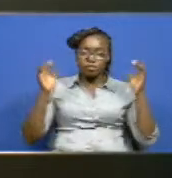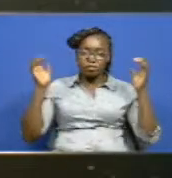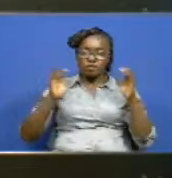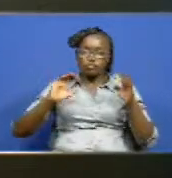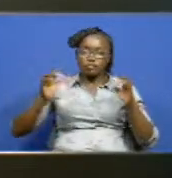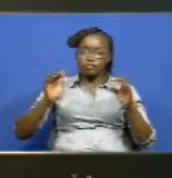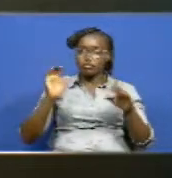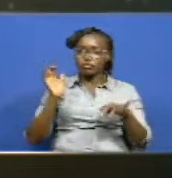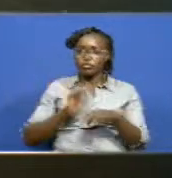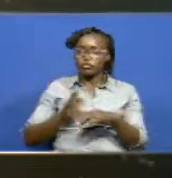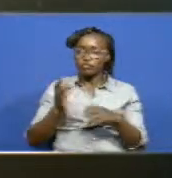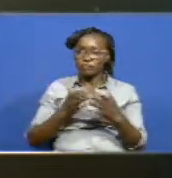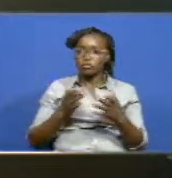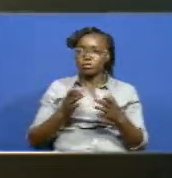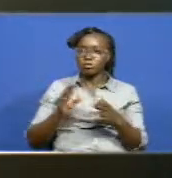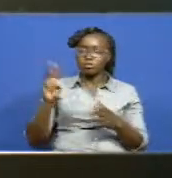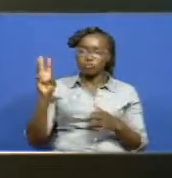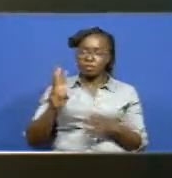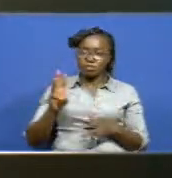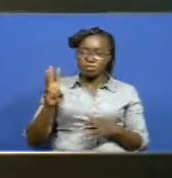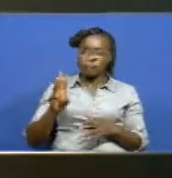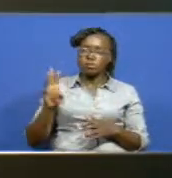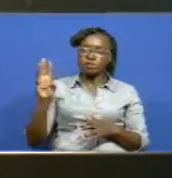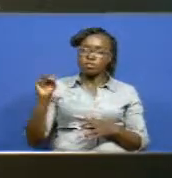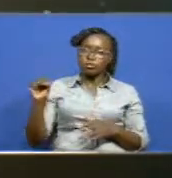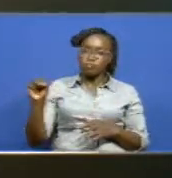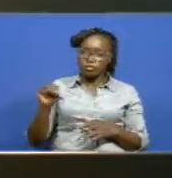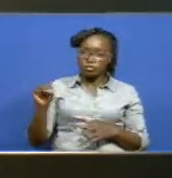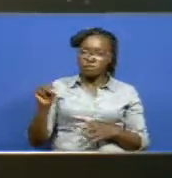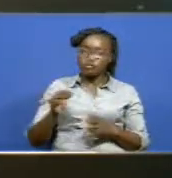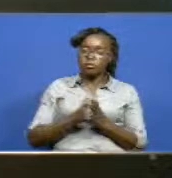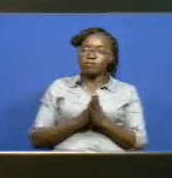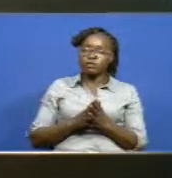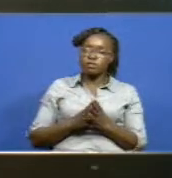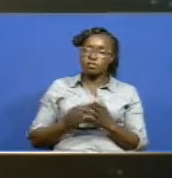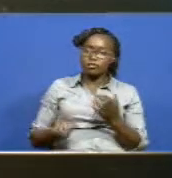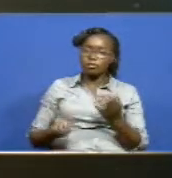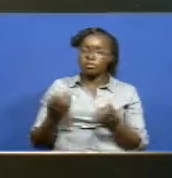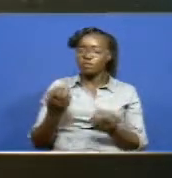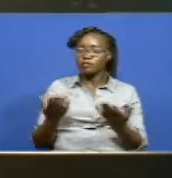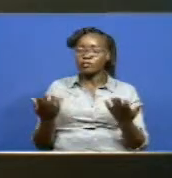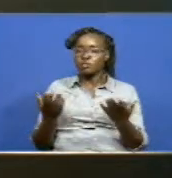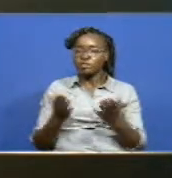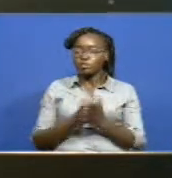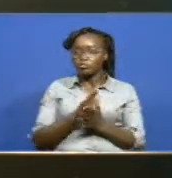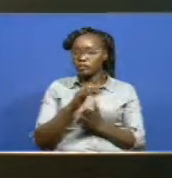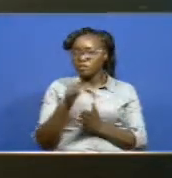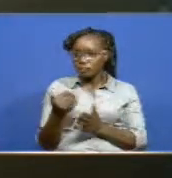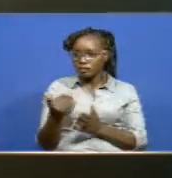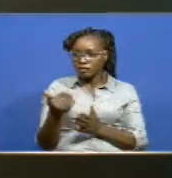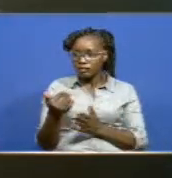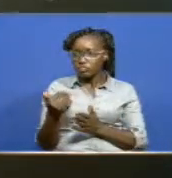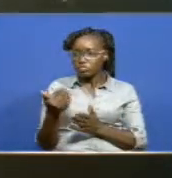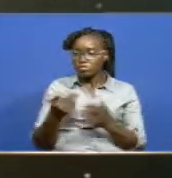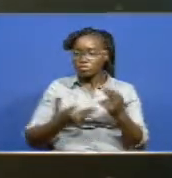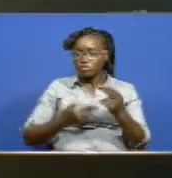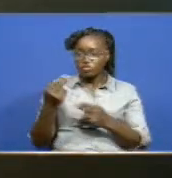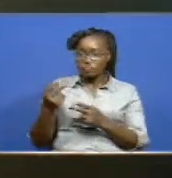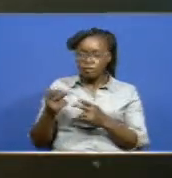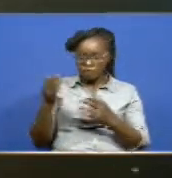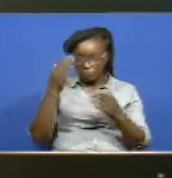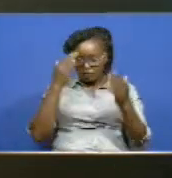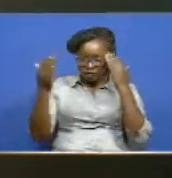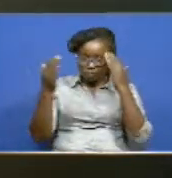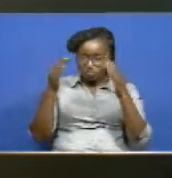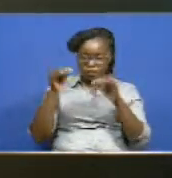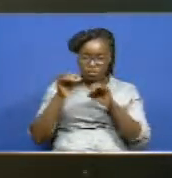affected by this are Wajir, Moyale and Marsabit. Residents of the said counties have been asked to be on high alert for flash